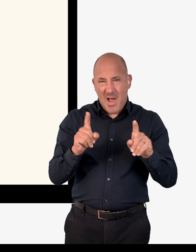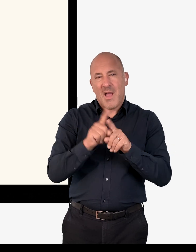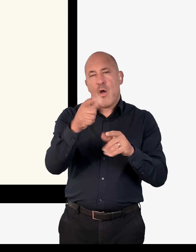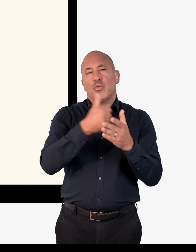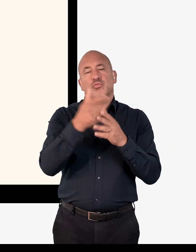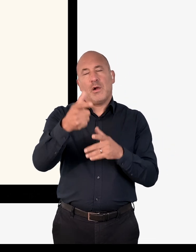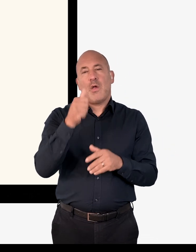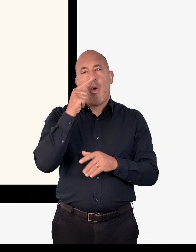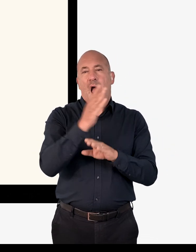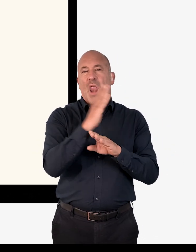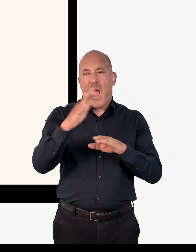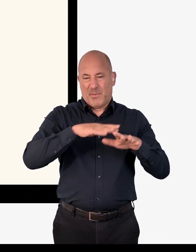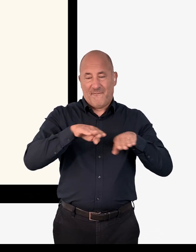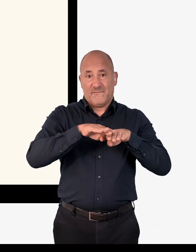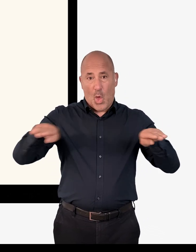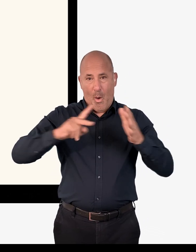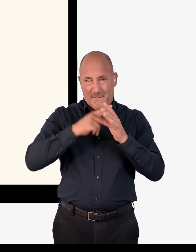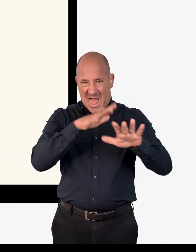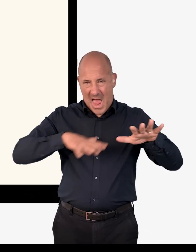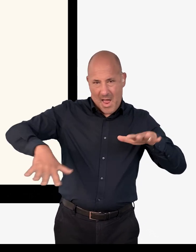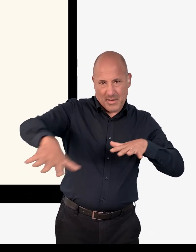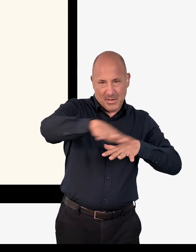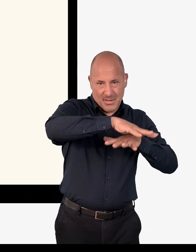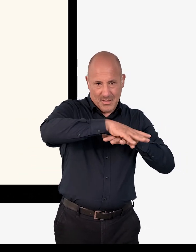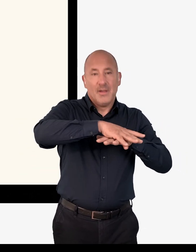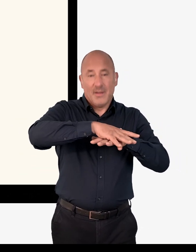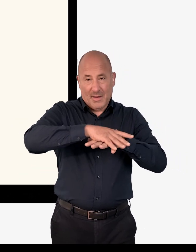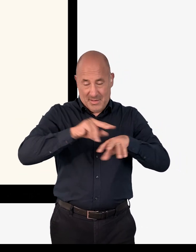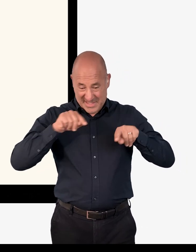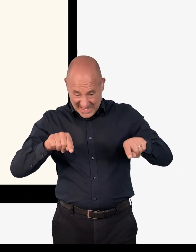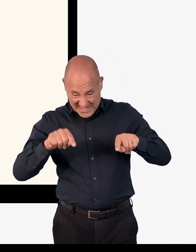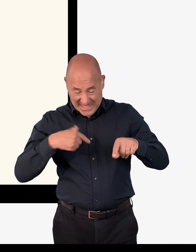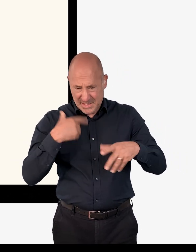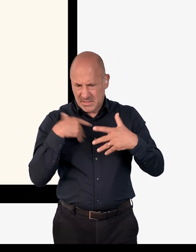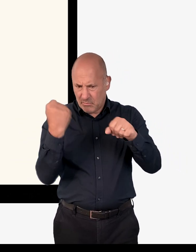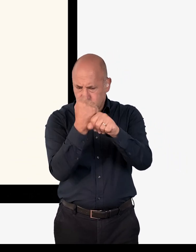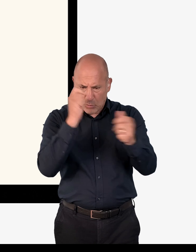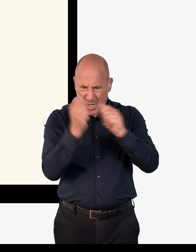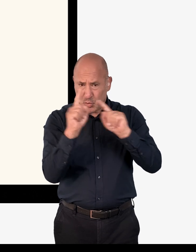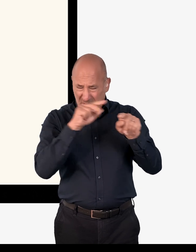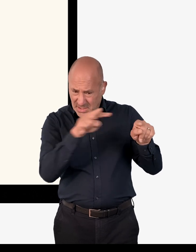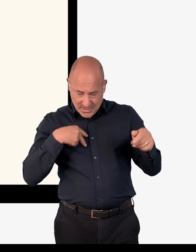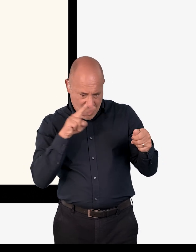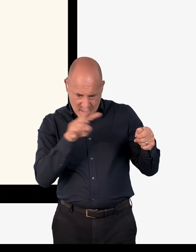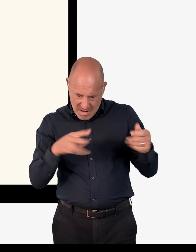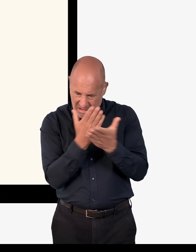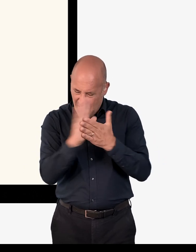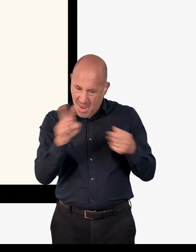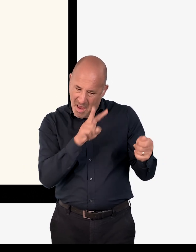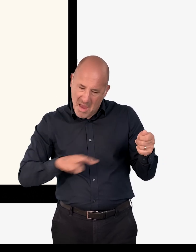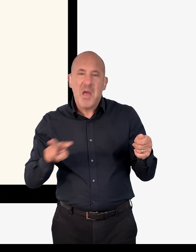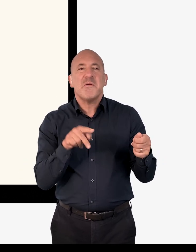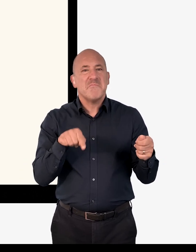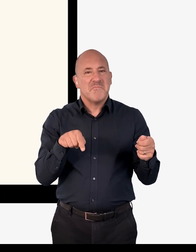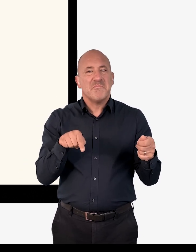go. So what you'll usually see is a floor plan of the library space with the work to be done clearly shown within